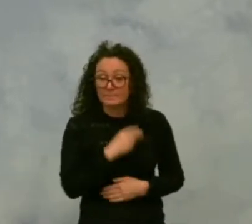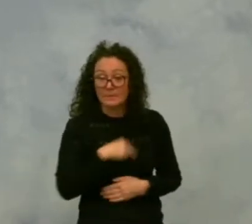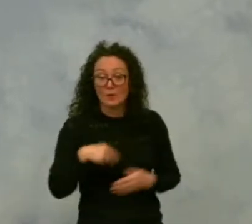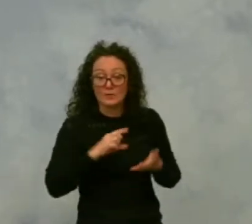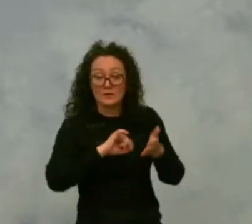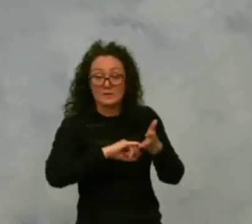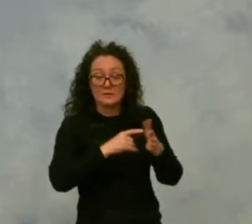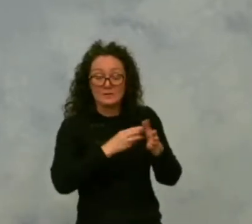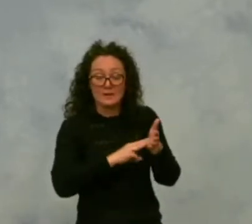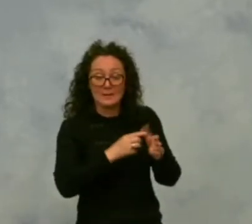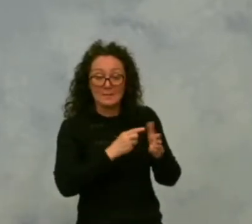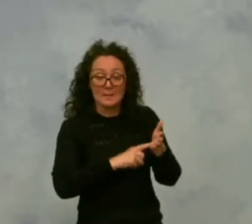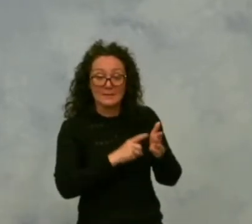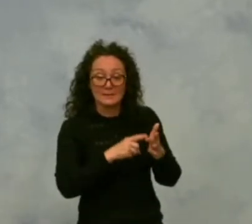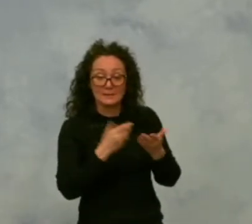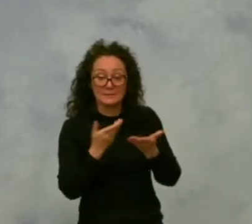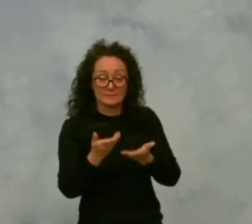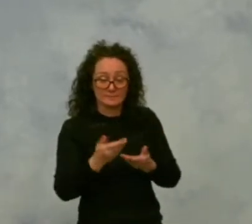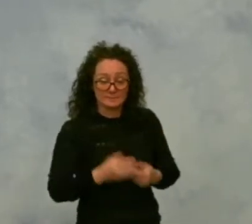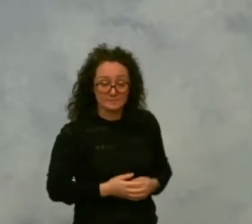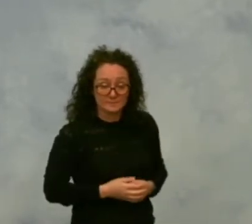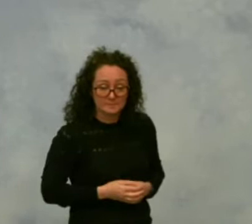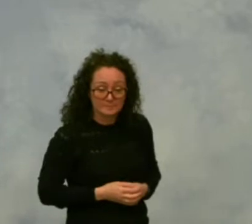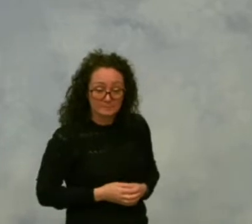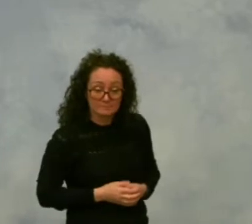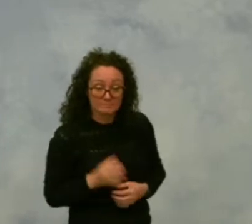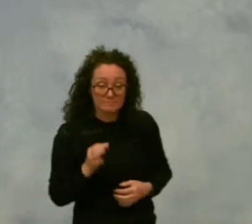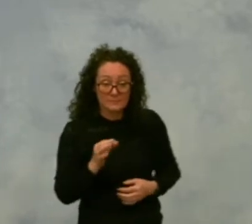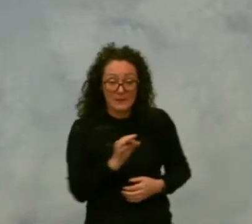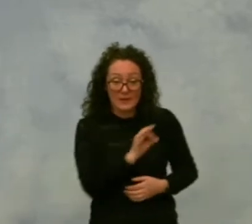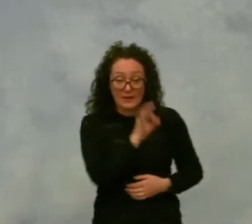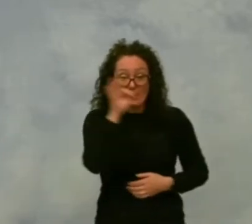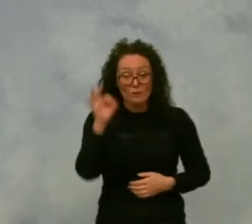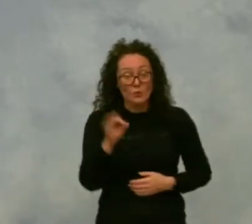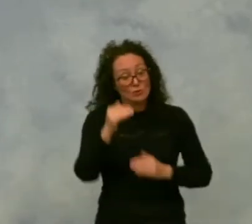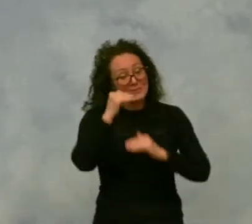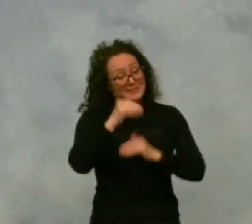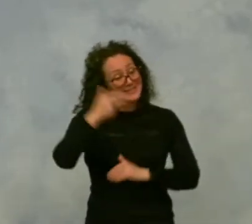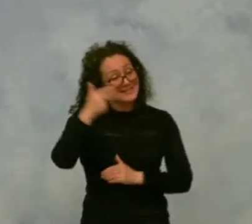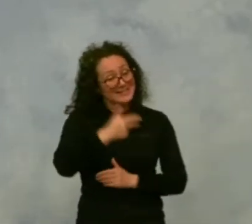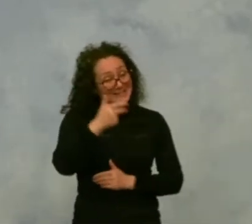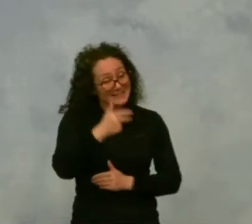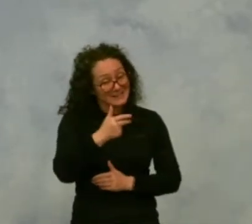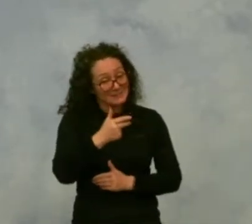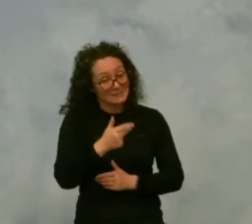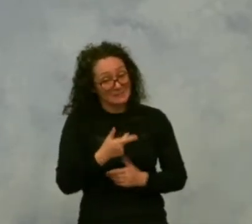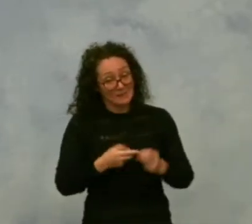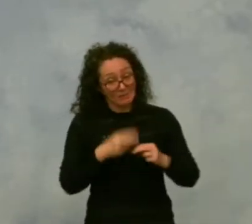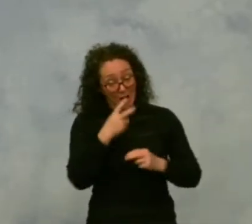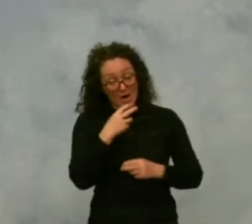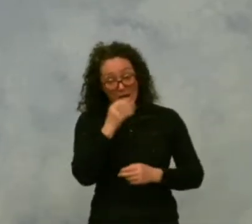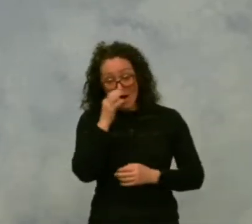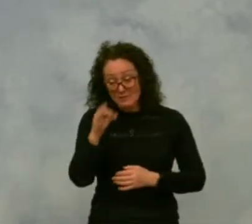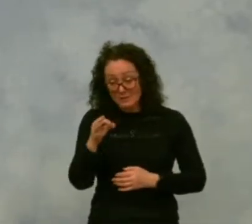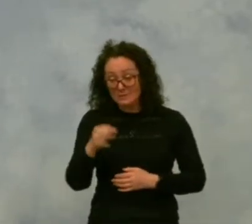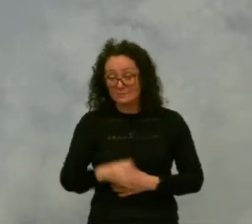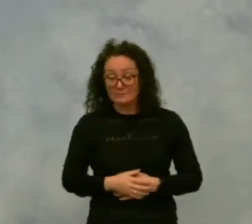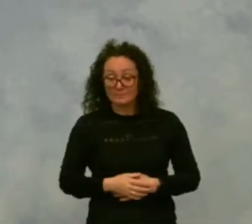please. Right, thank you. I have a question in section 18, if I may ask.